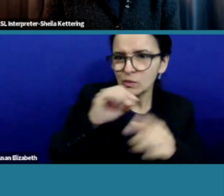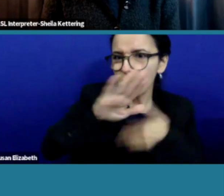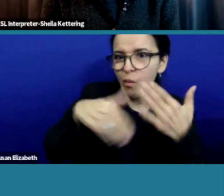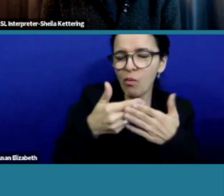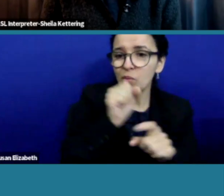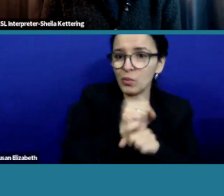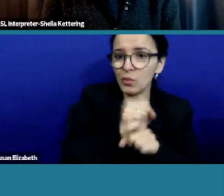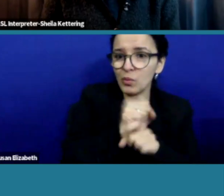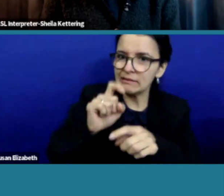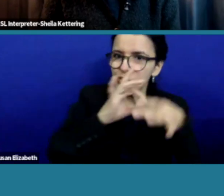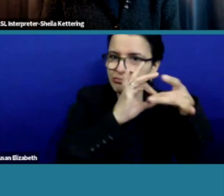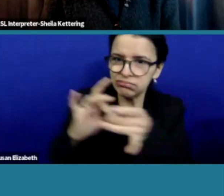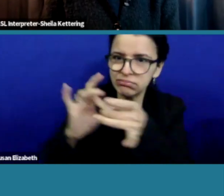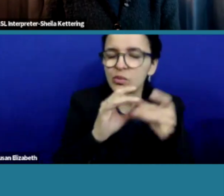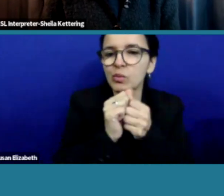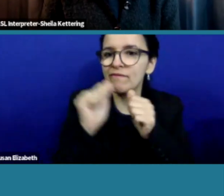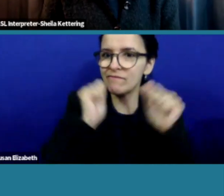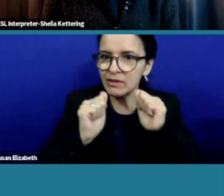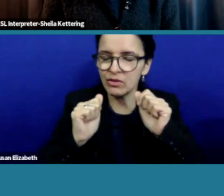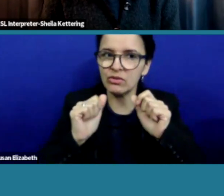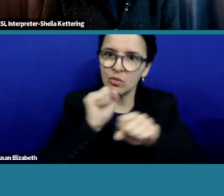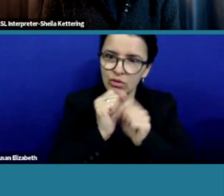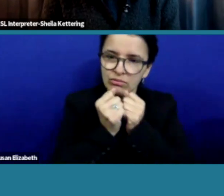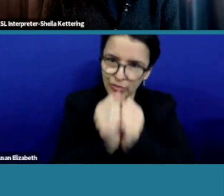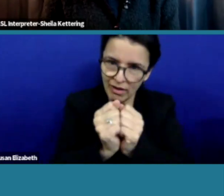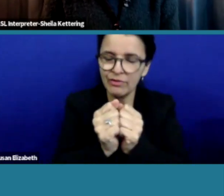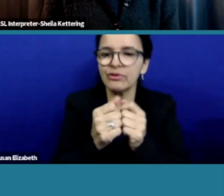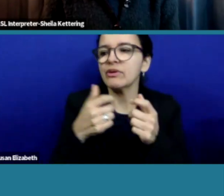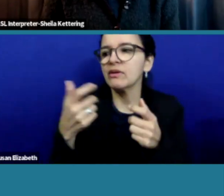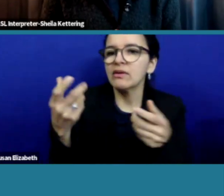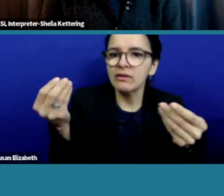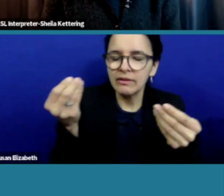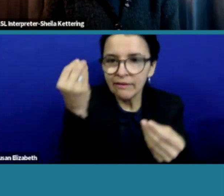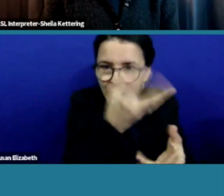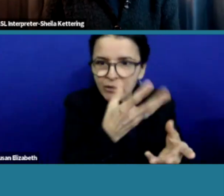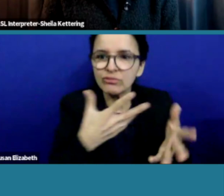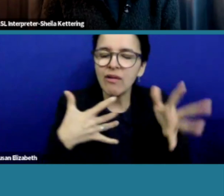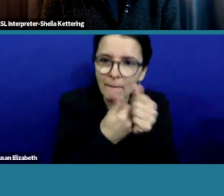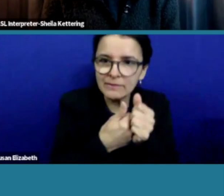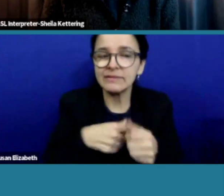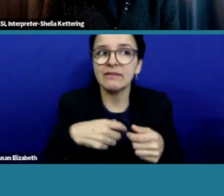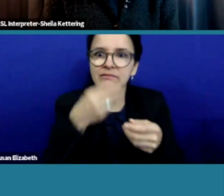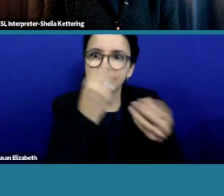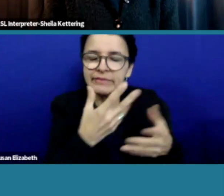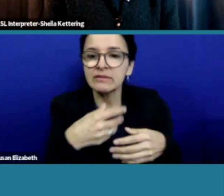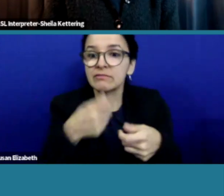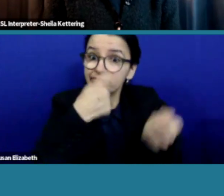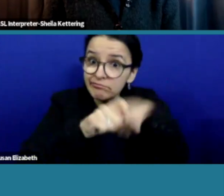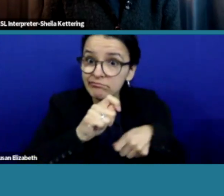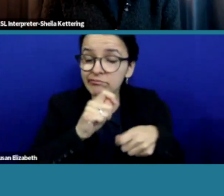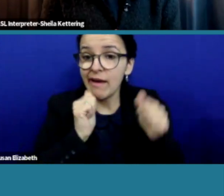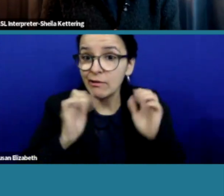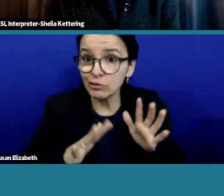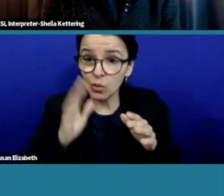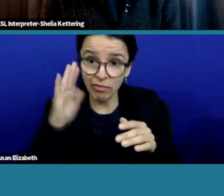It's not for the DASL alone. We all work together for this production. We're a team. And